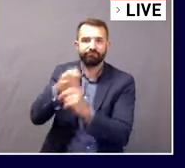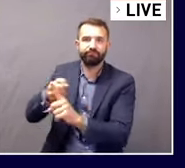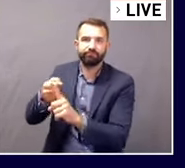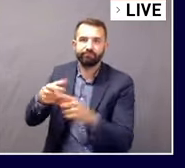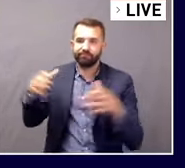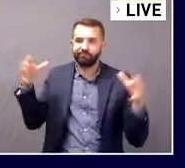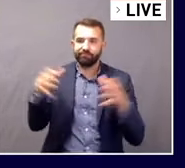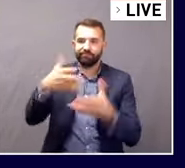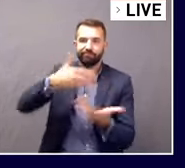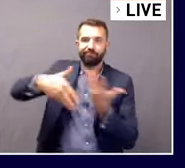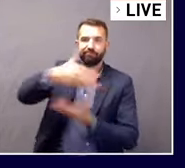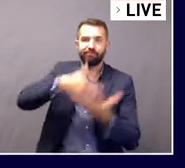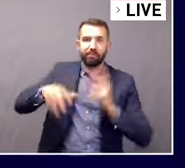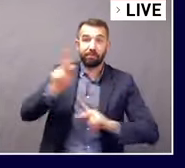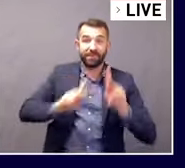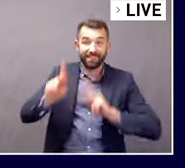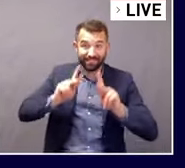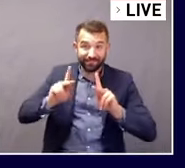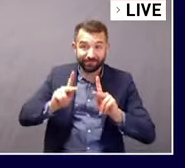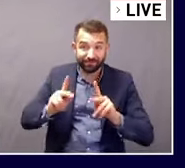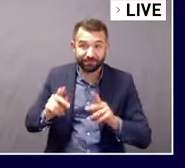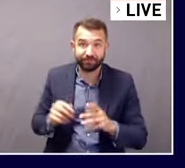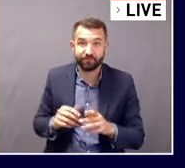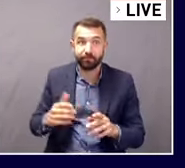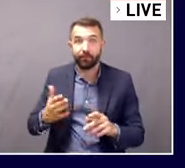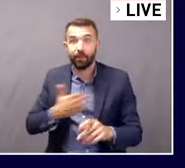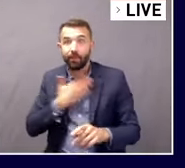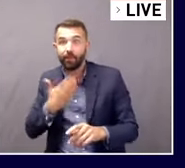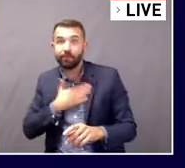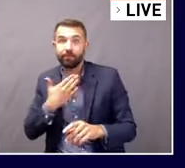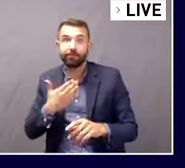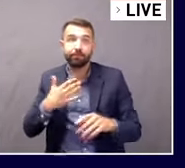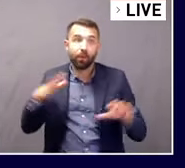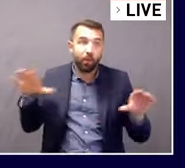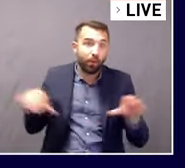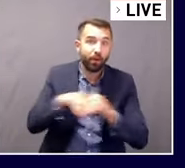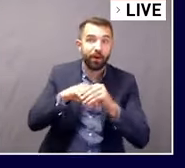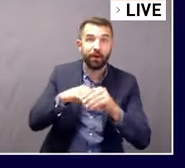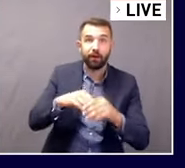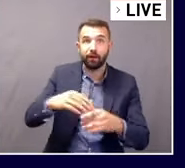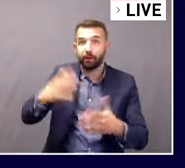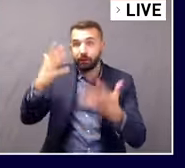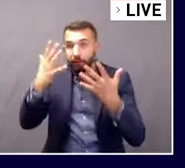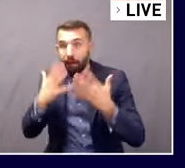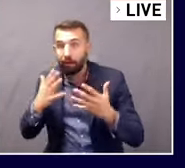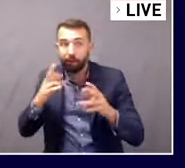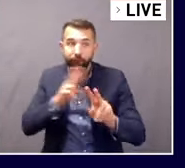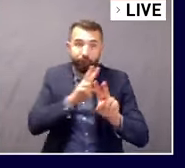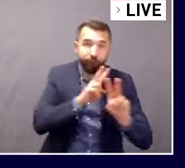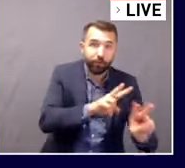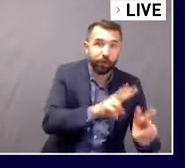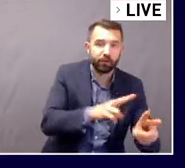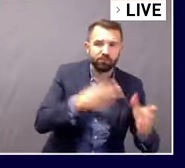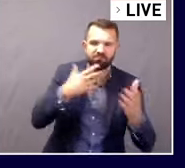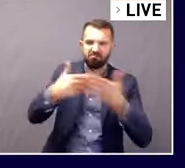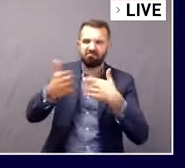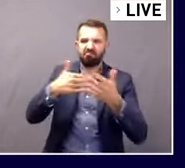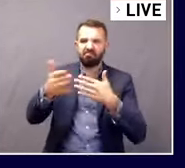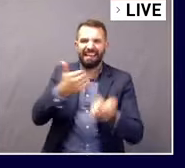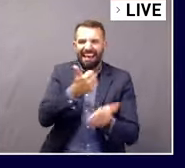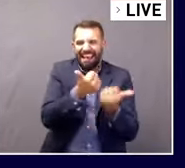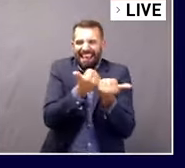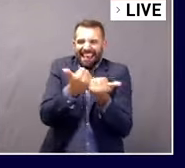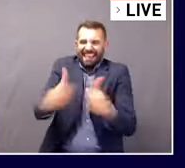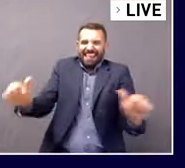events like a wedding celebration or sad farewells like funerals. It is everywhere, but